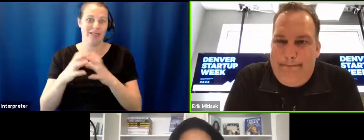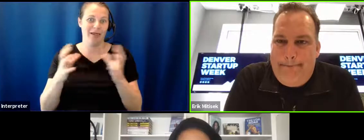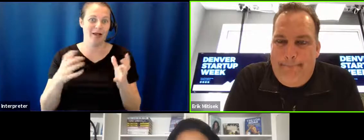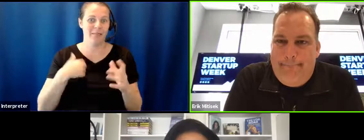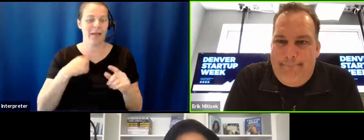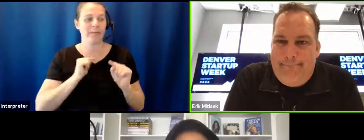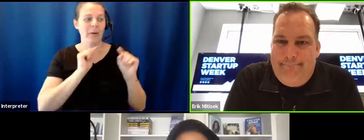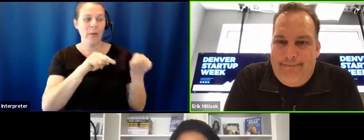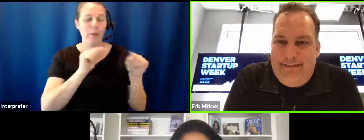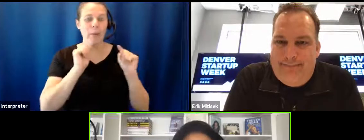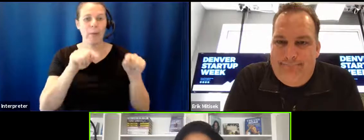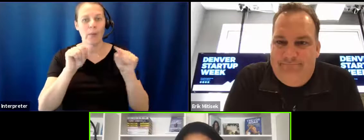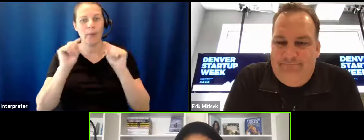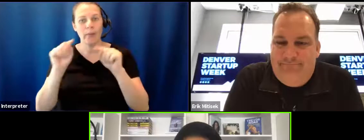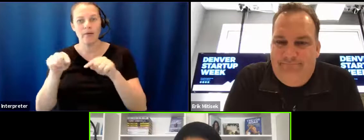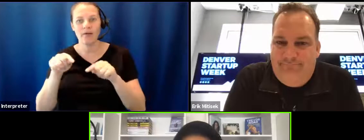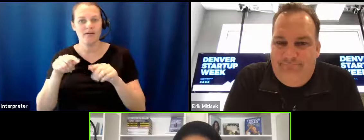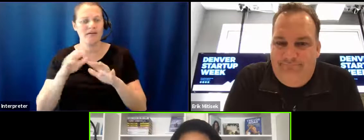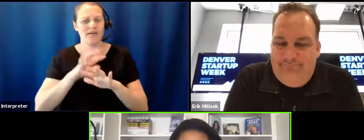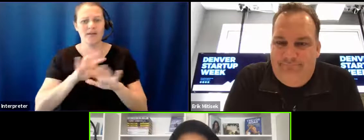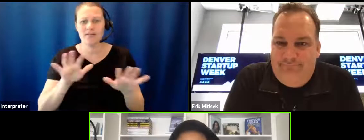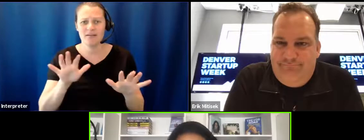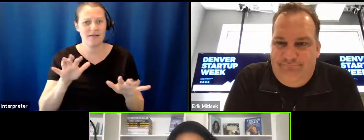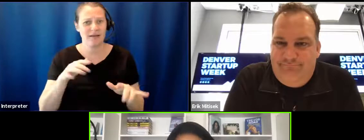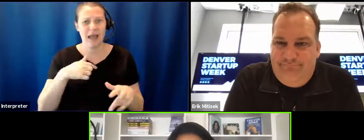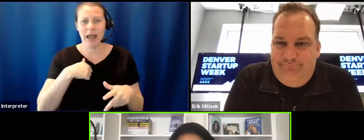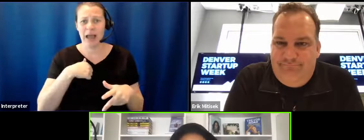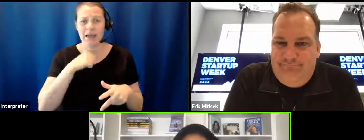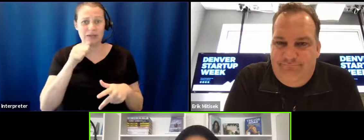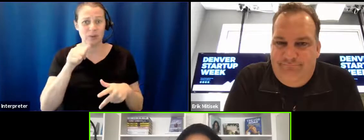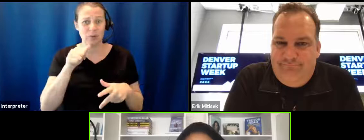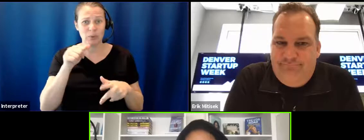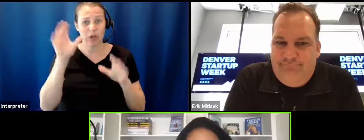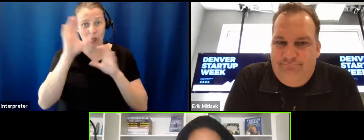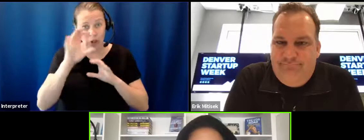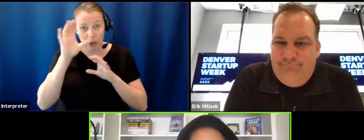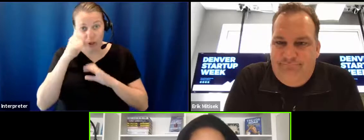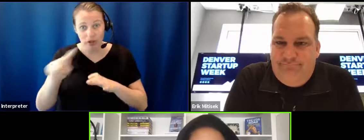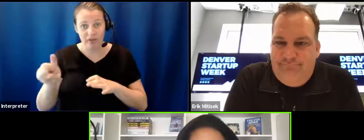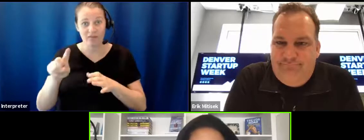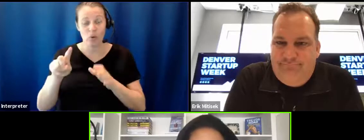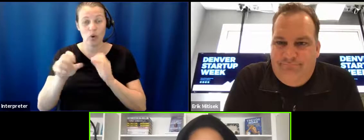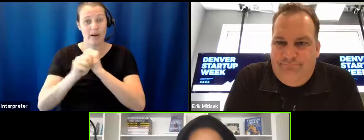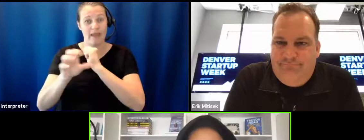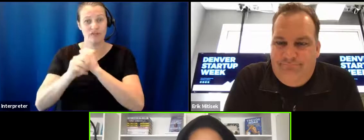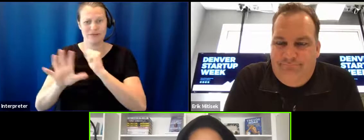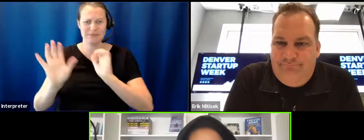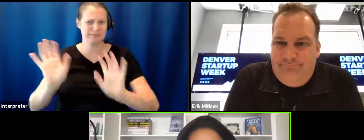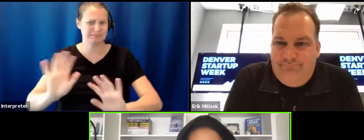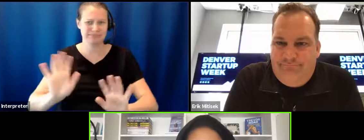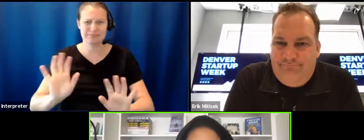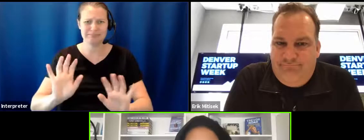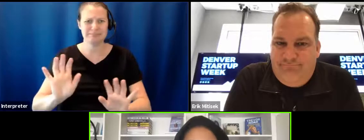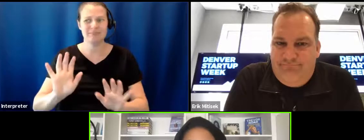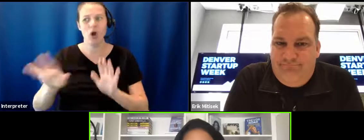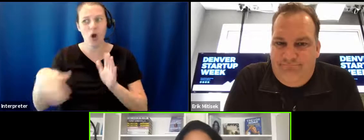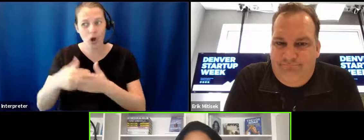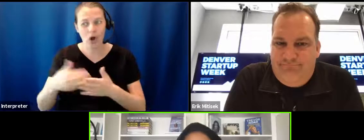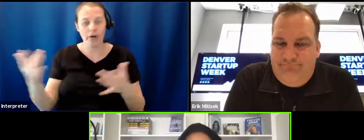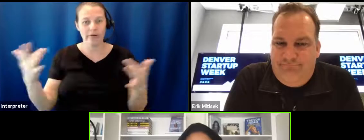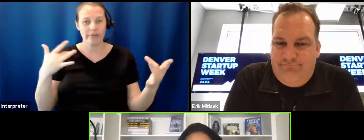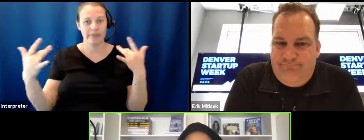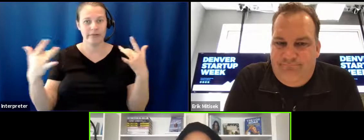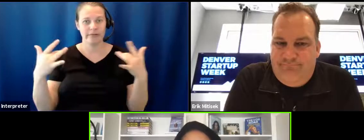there and trying to get this. I don't spend any time looking for a press. I don't. It was all inbound. And so that's how